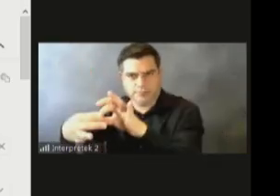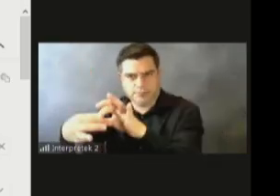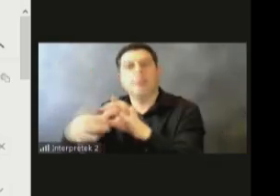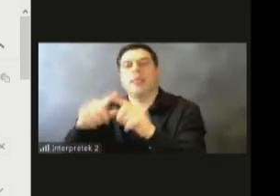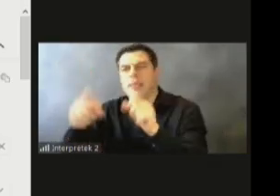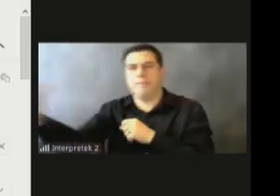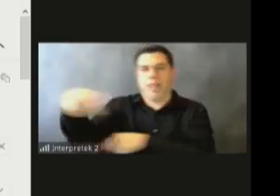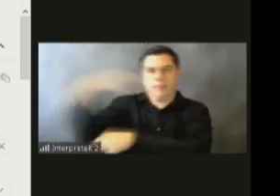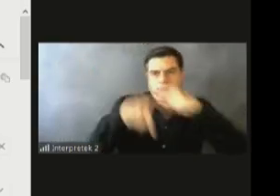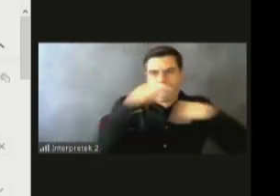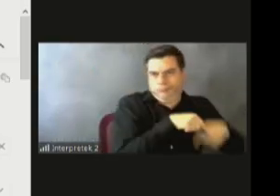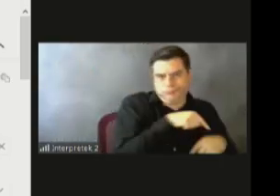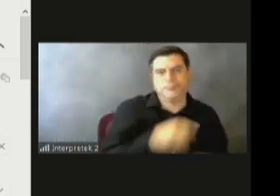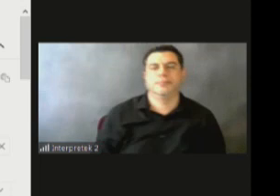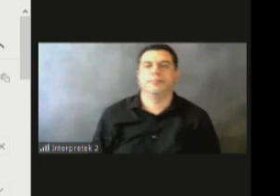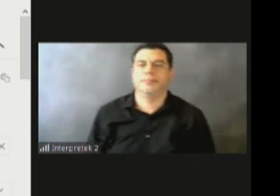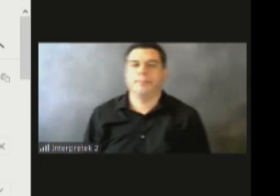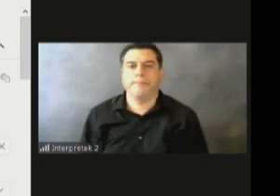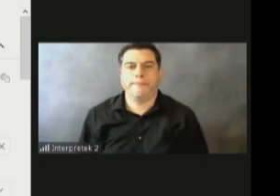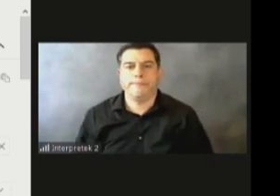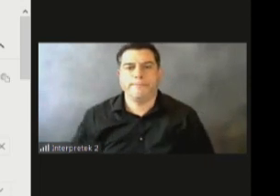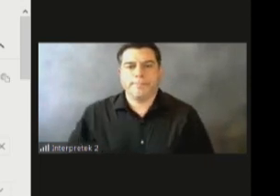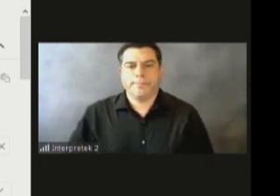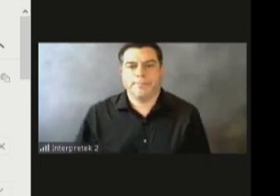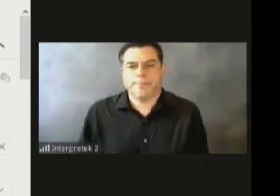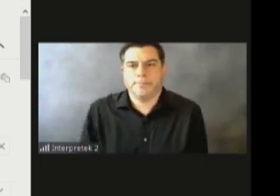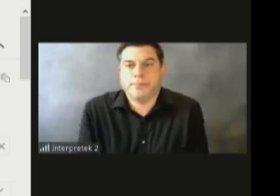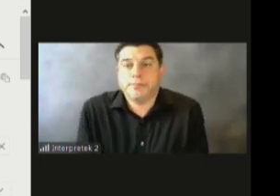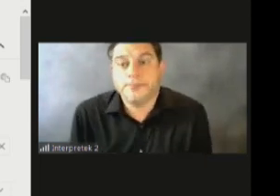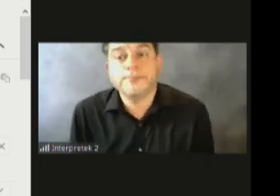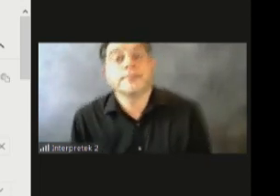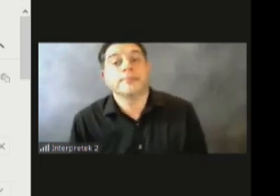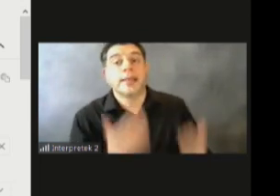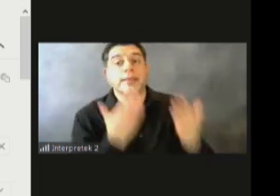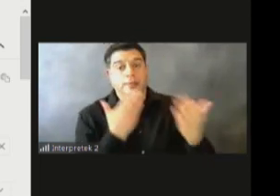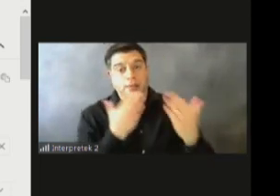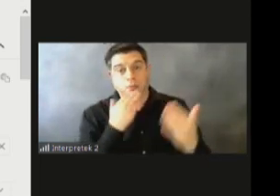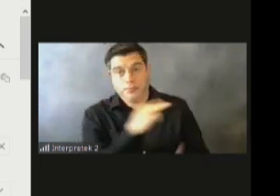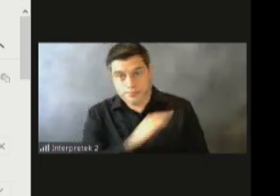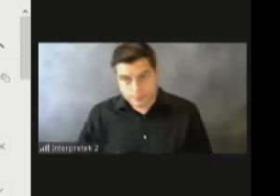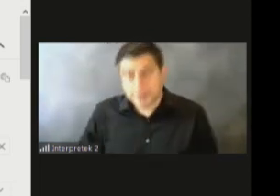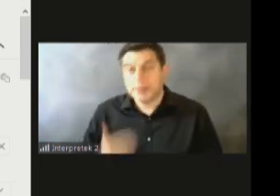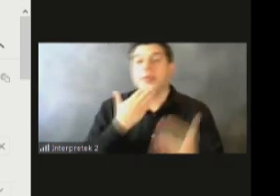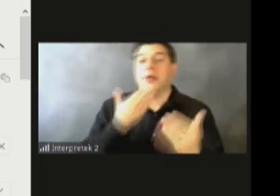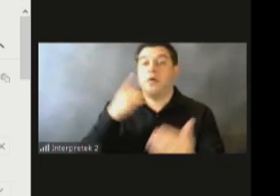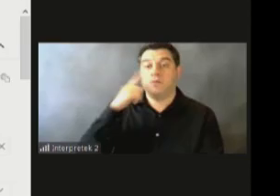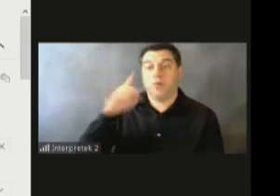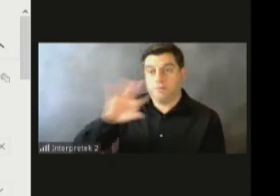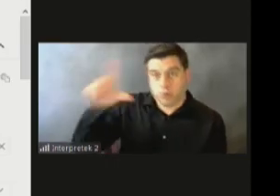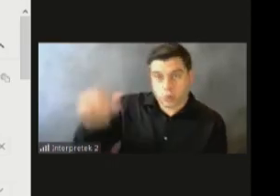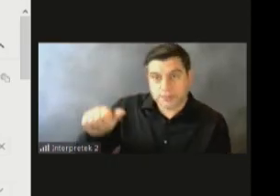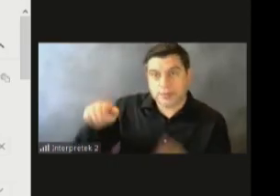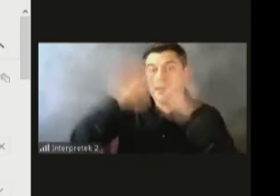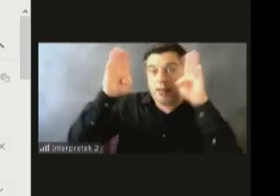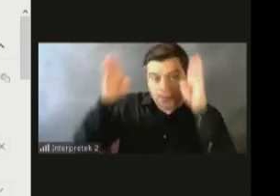Mayor. Let me first of all thank the Gainesville Housing, the Florida Housing Coalition, also